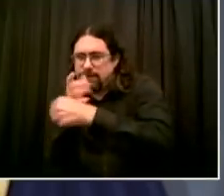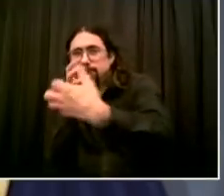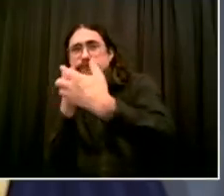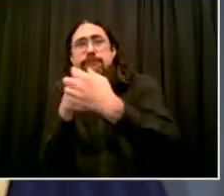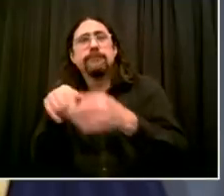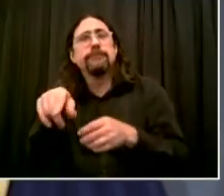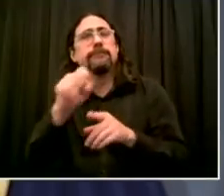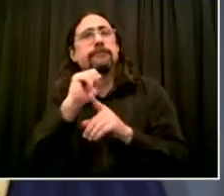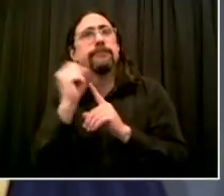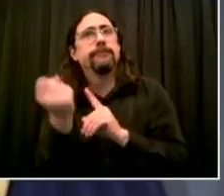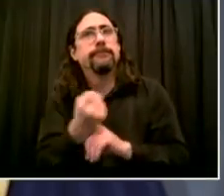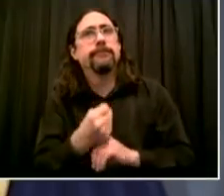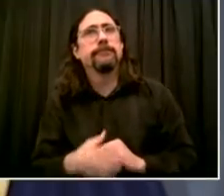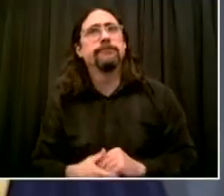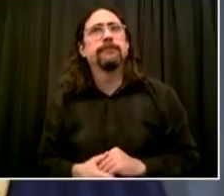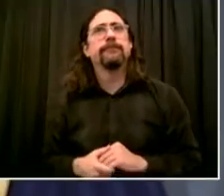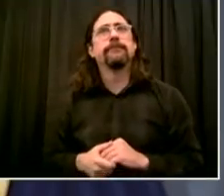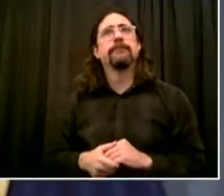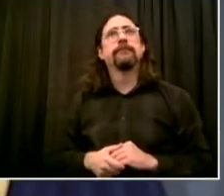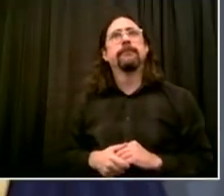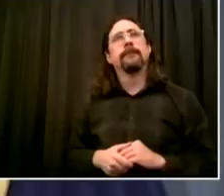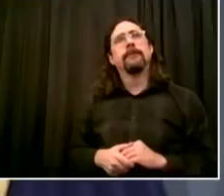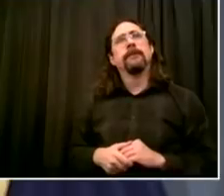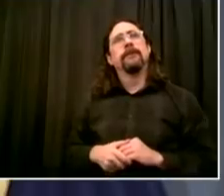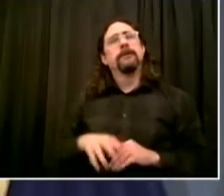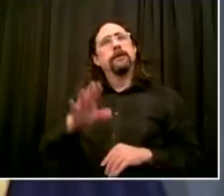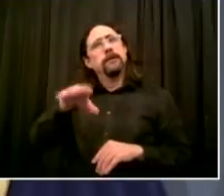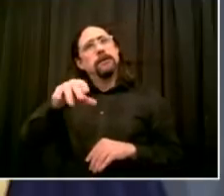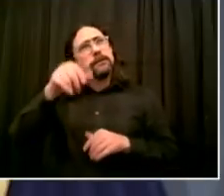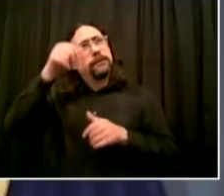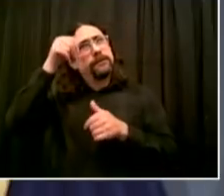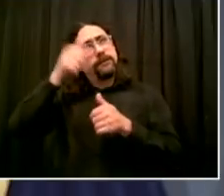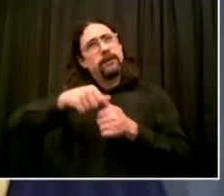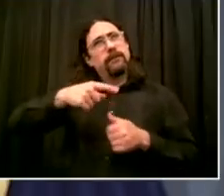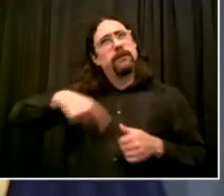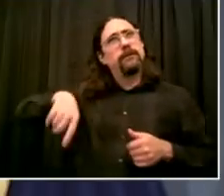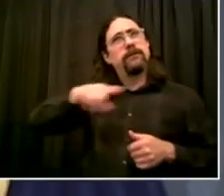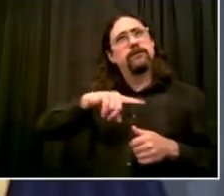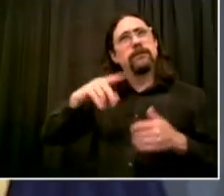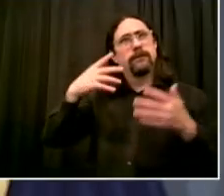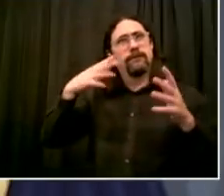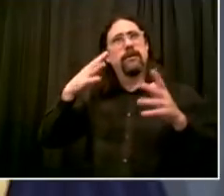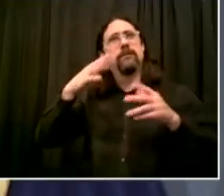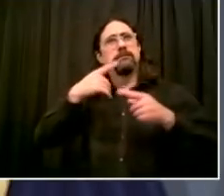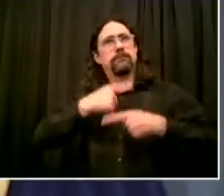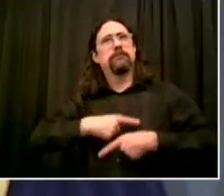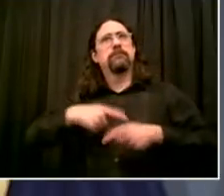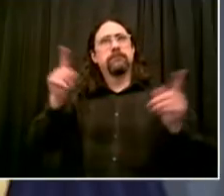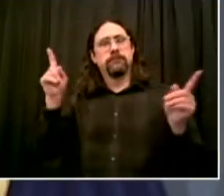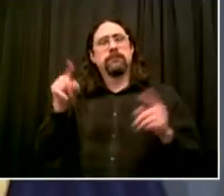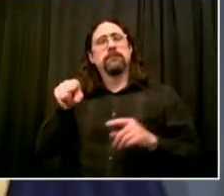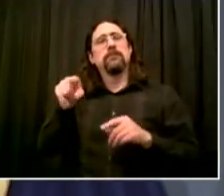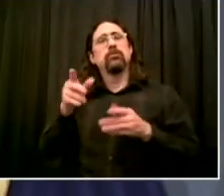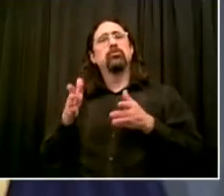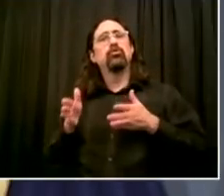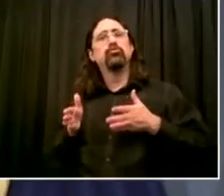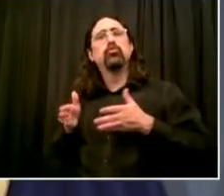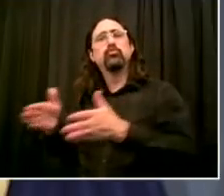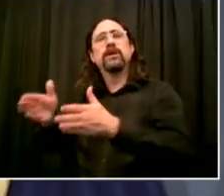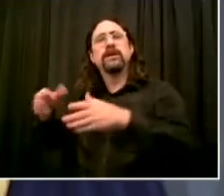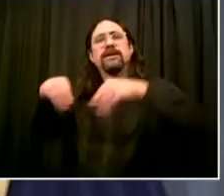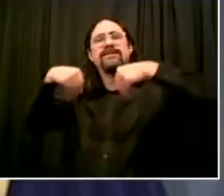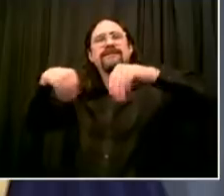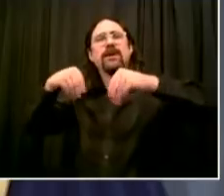with civilians. Yes, we're looking at all such options, but we want to do it from a prism of both what's fair and what's going